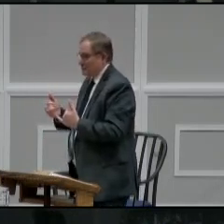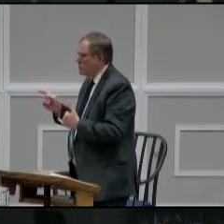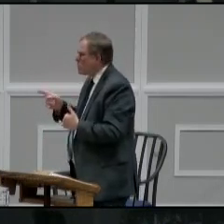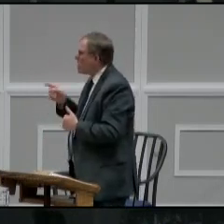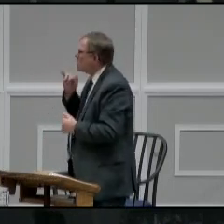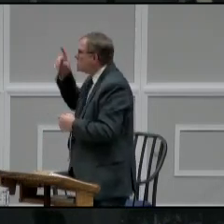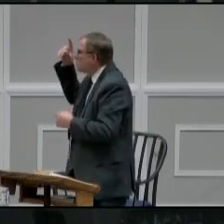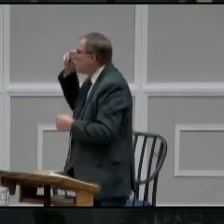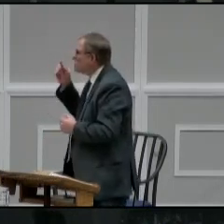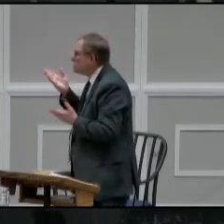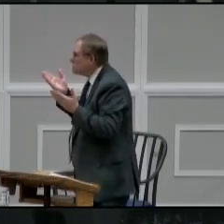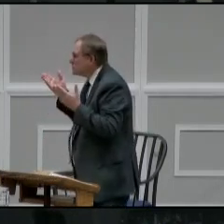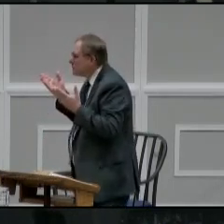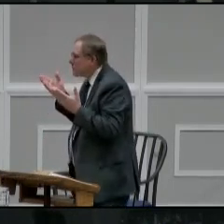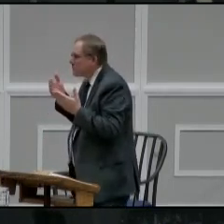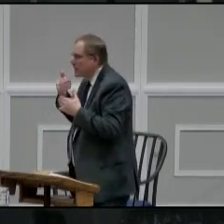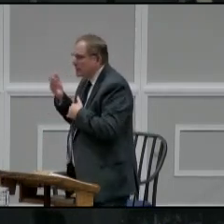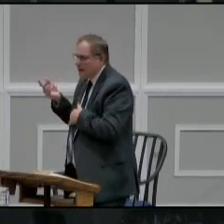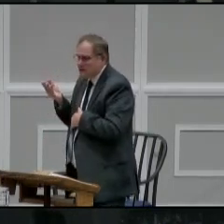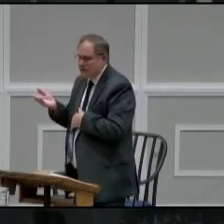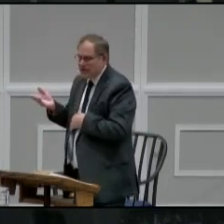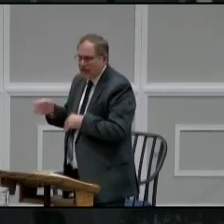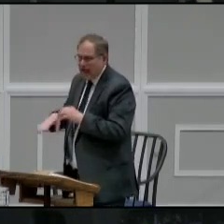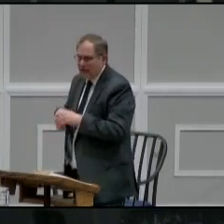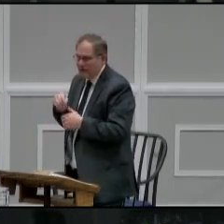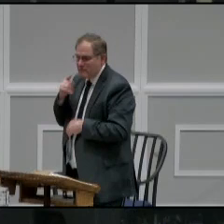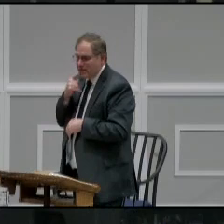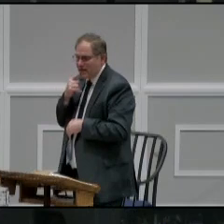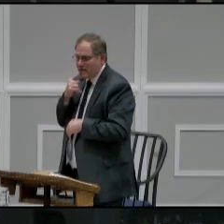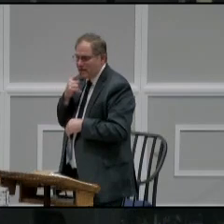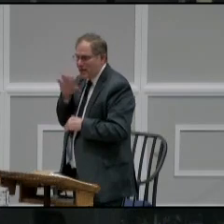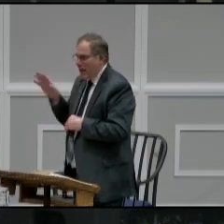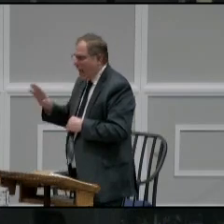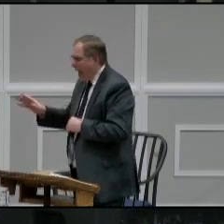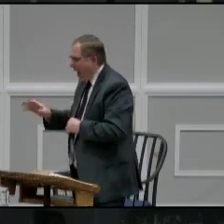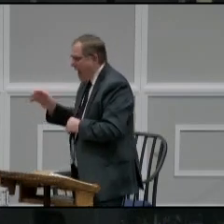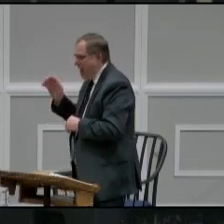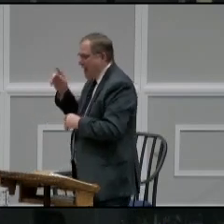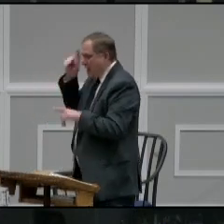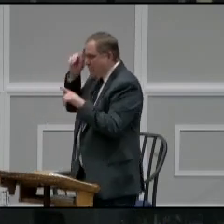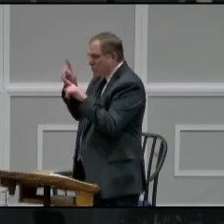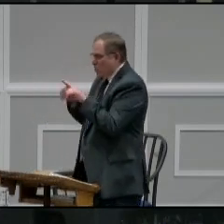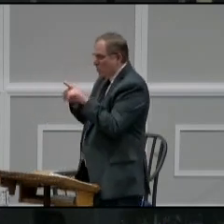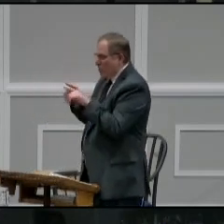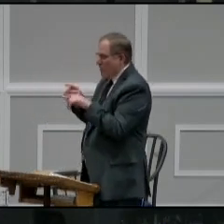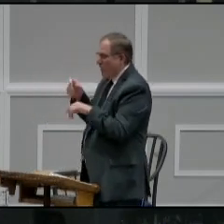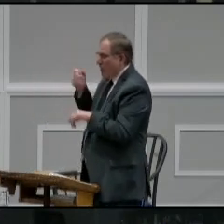And it's amazing to me that the next thing out of their mouth is, hey, Aaron, make us a god.